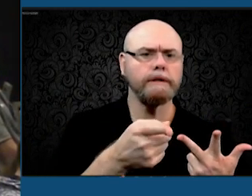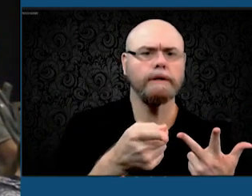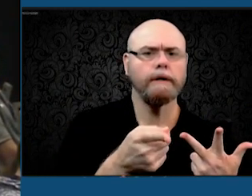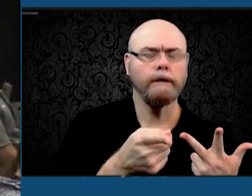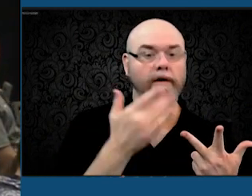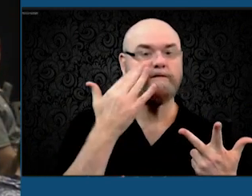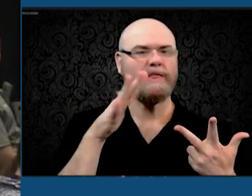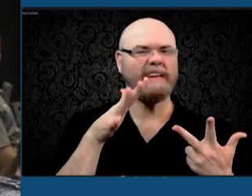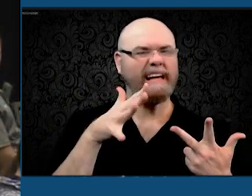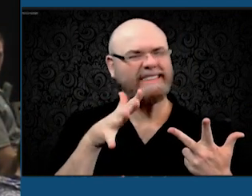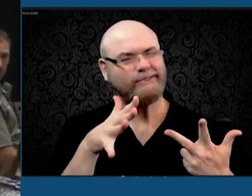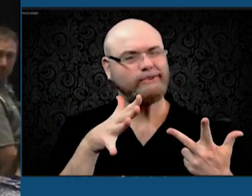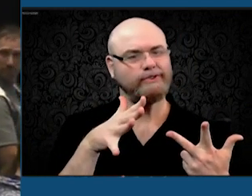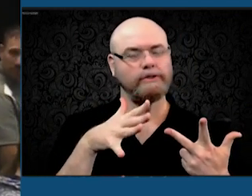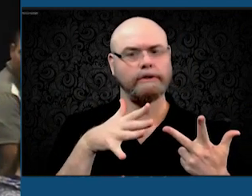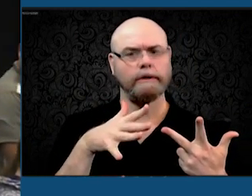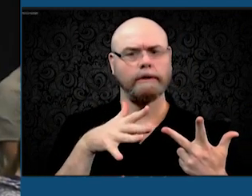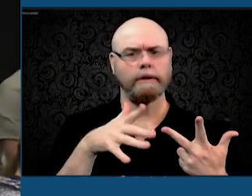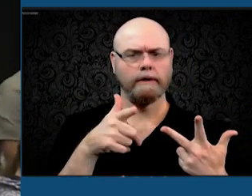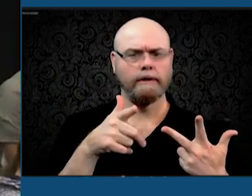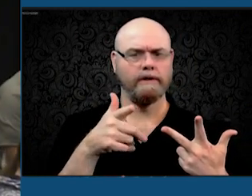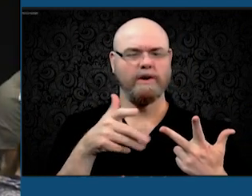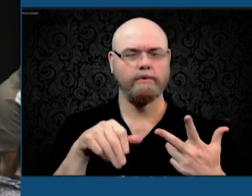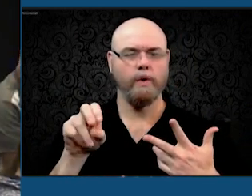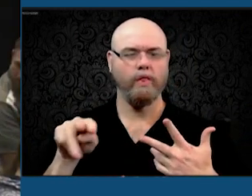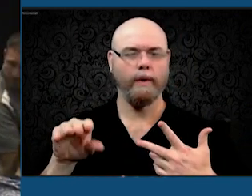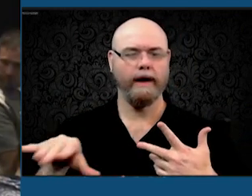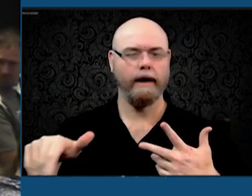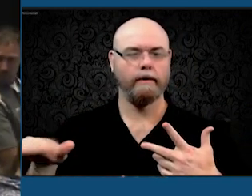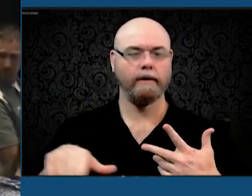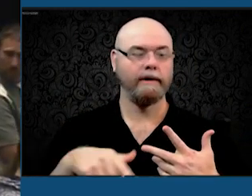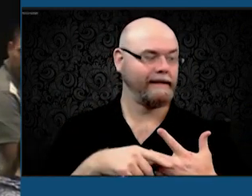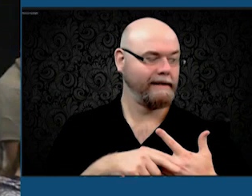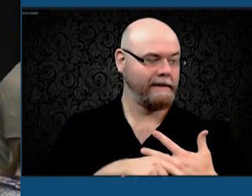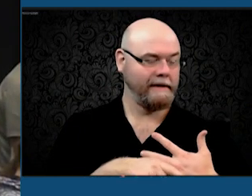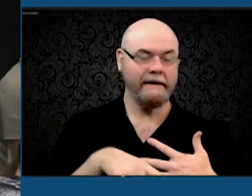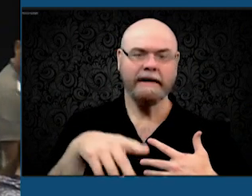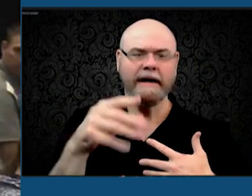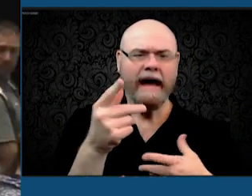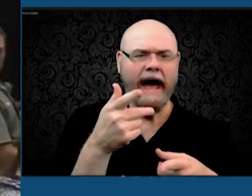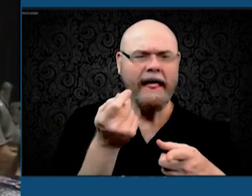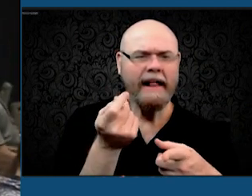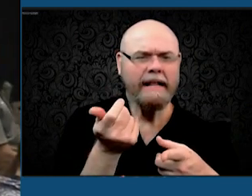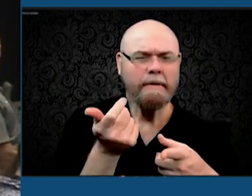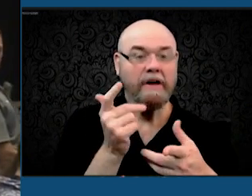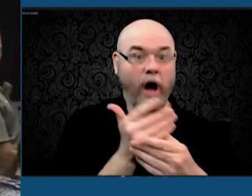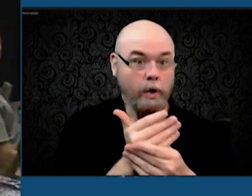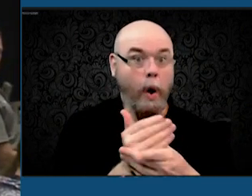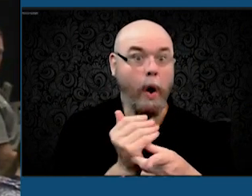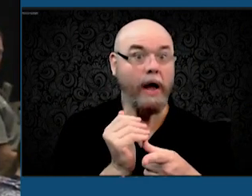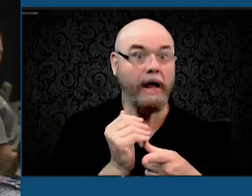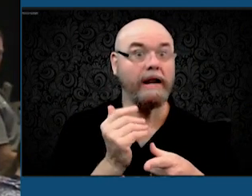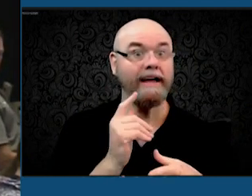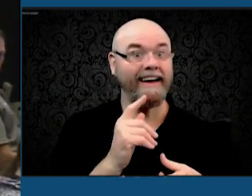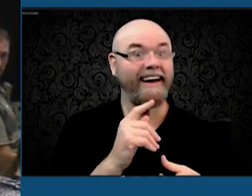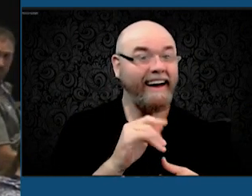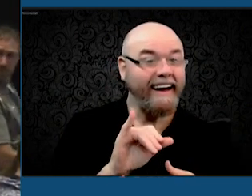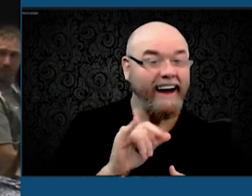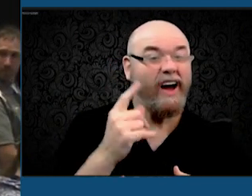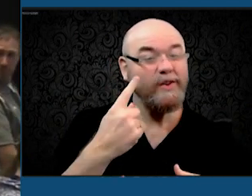Friendly-ish. You want to weigh out. A little annoyed. A little annoyed. Annoyed. So you think I'm